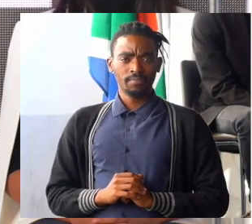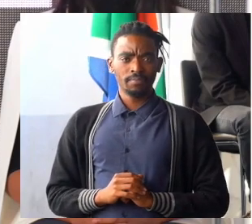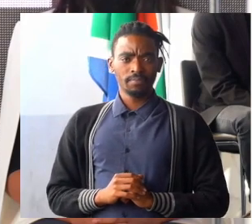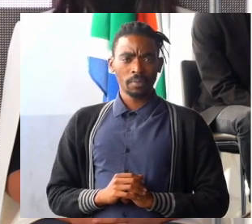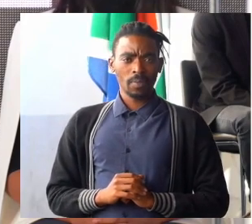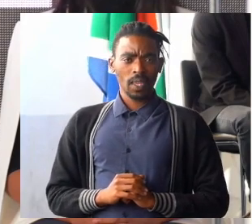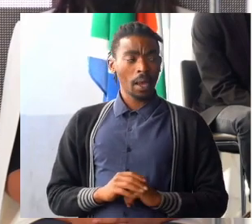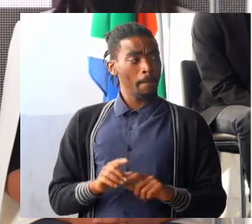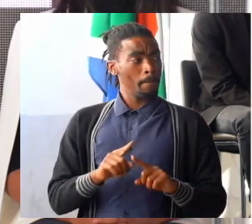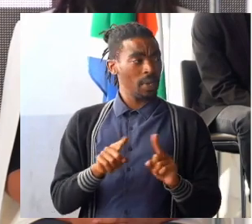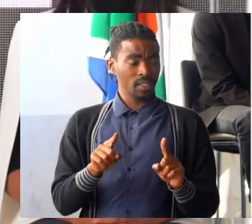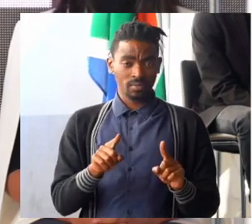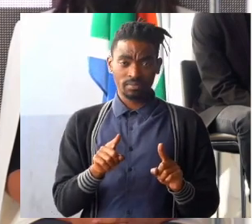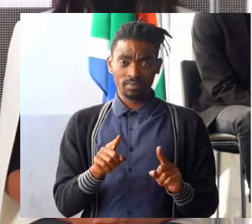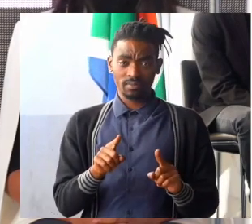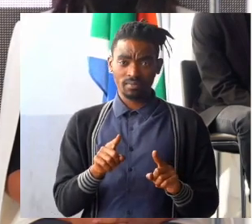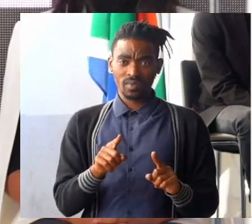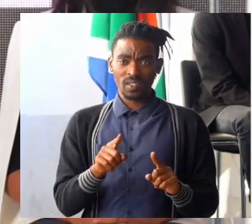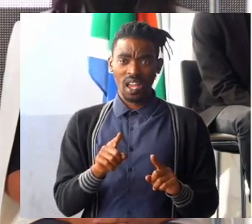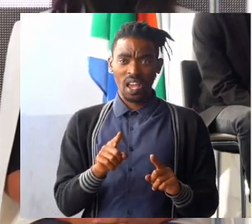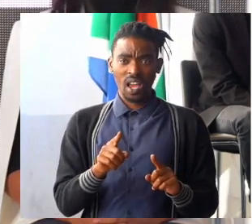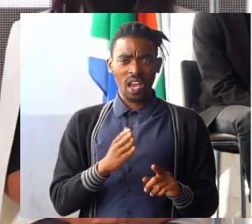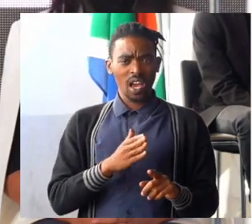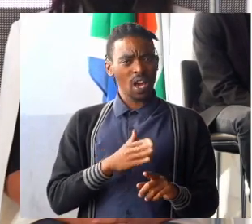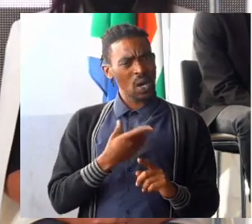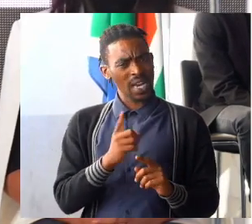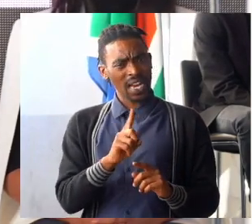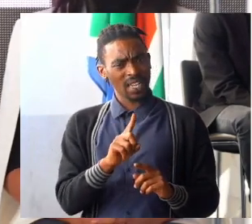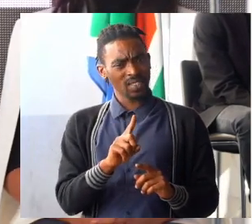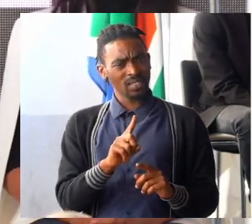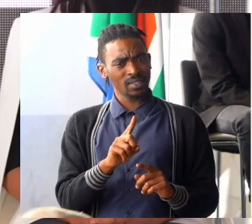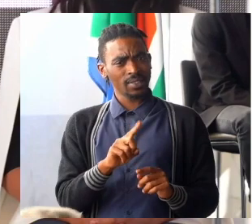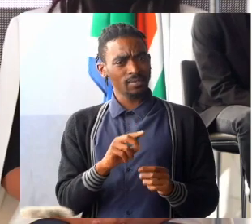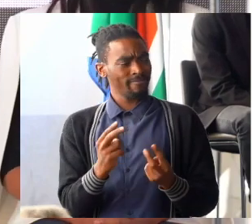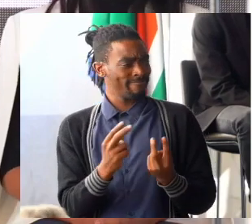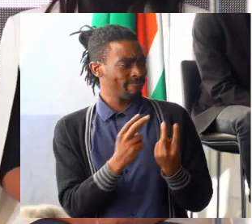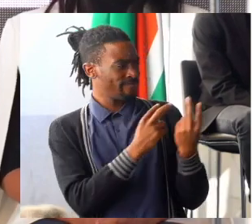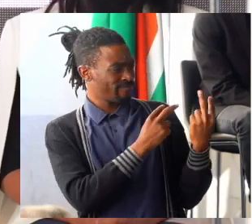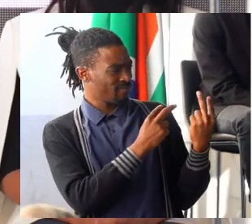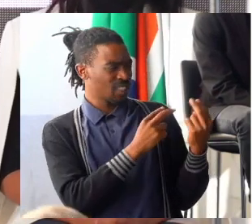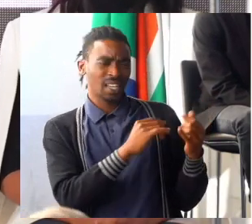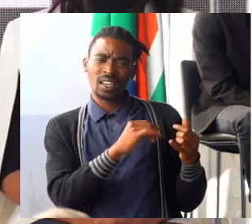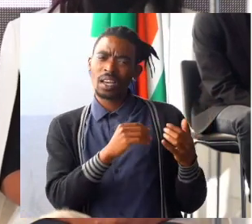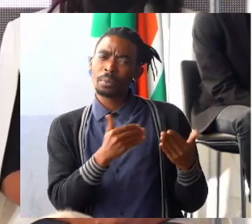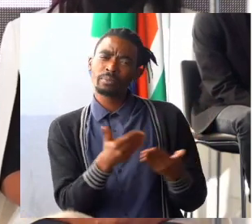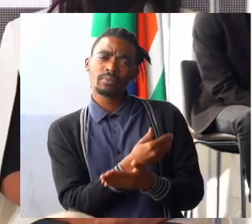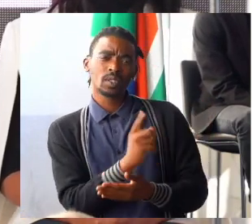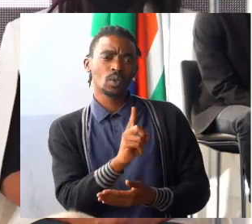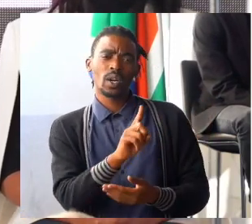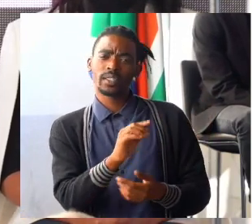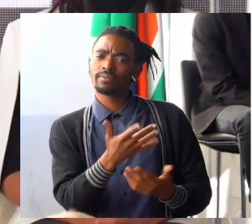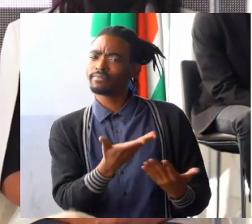But I'd like us to reflect on what really is missing.